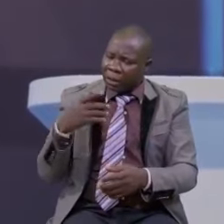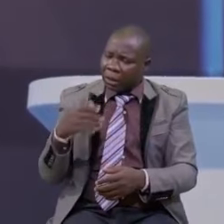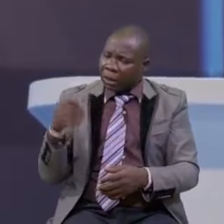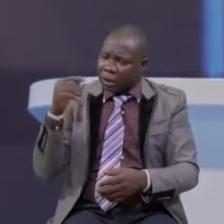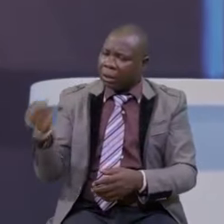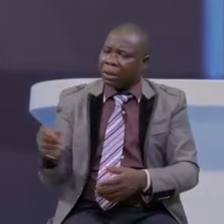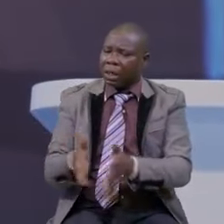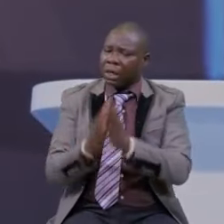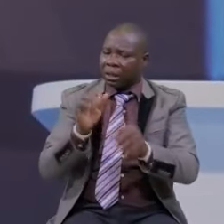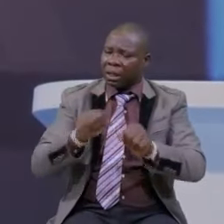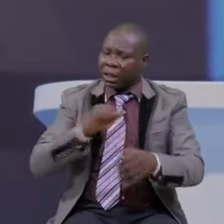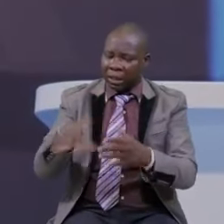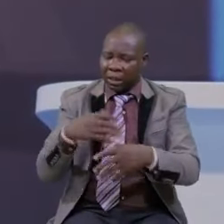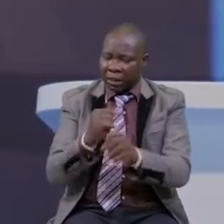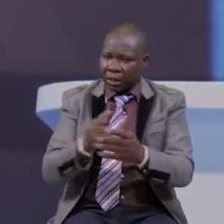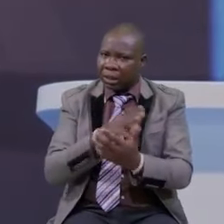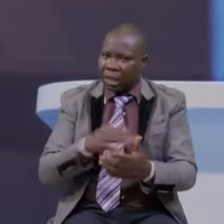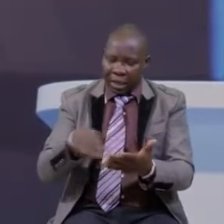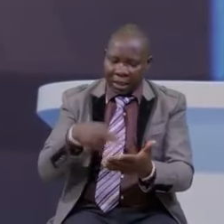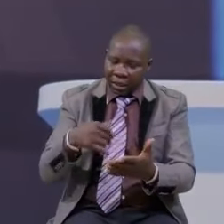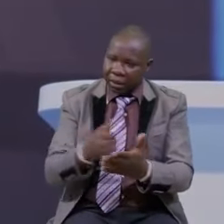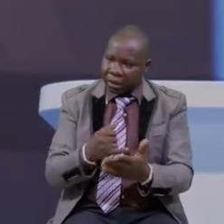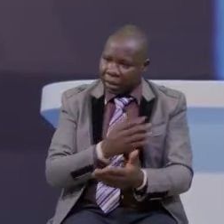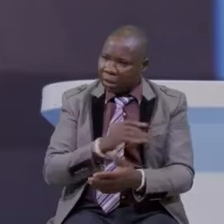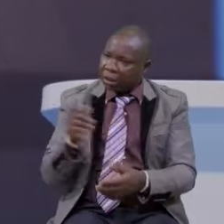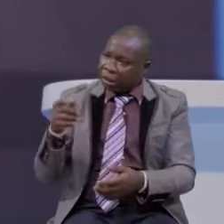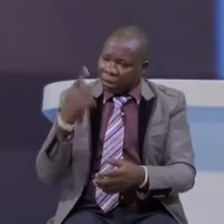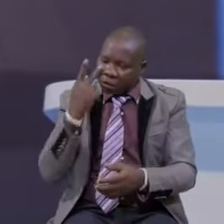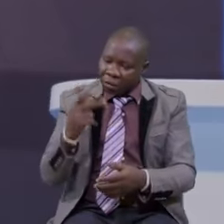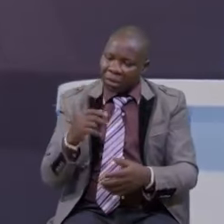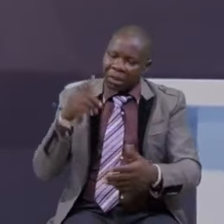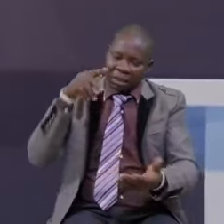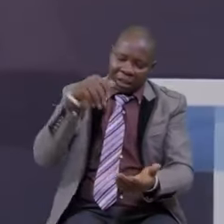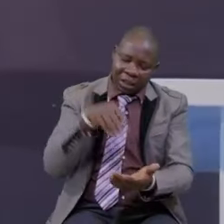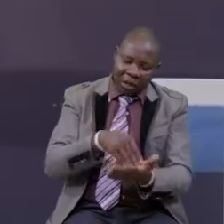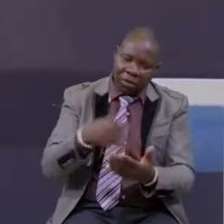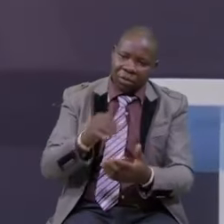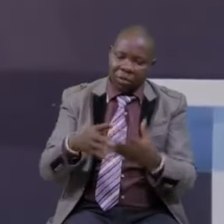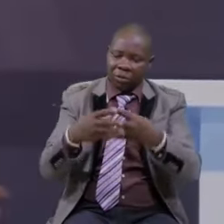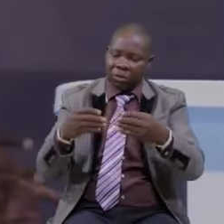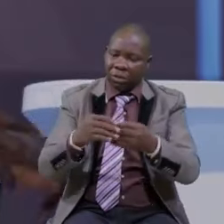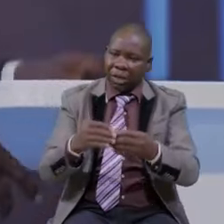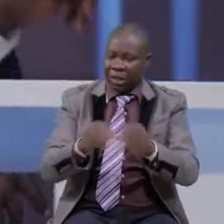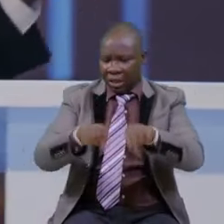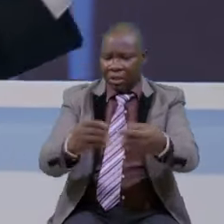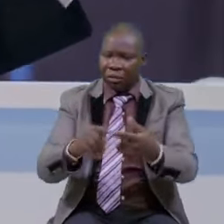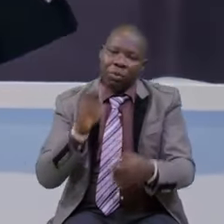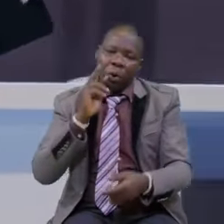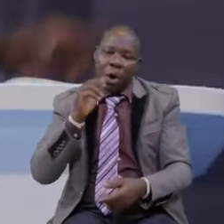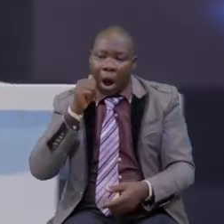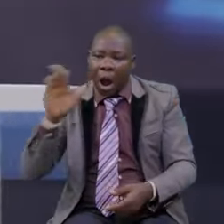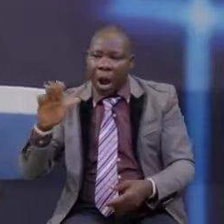read and saw thousands of dollars already given to her by the husband, and